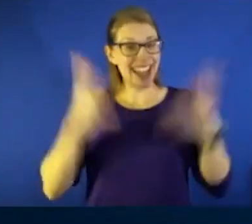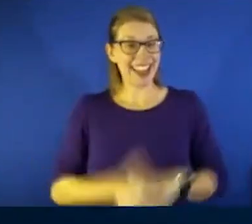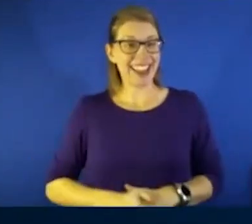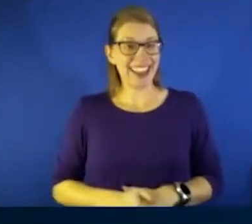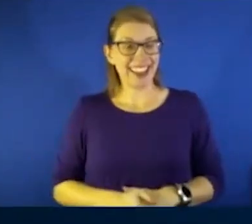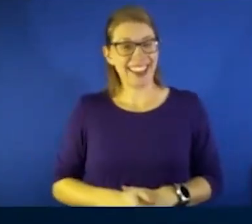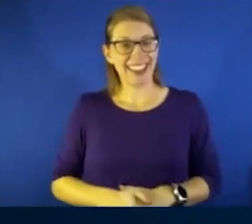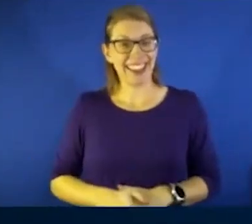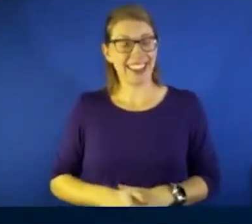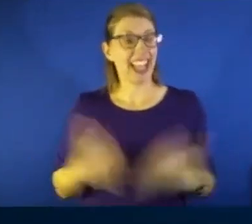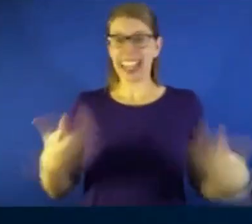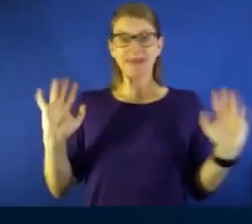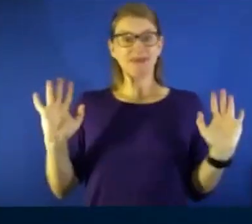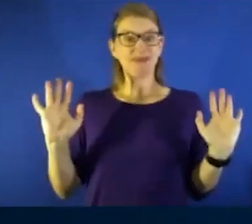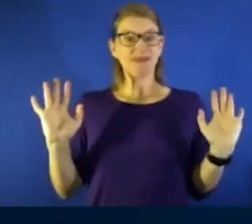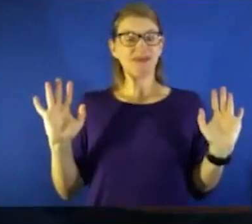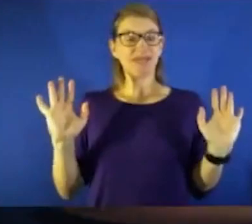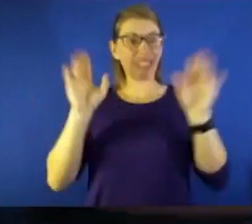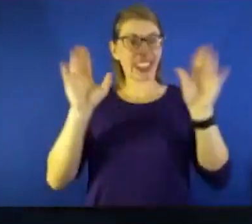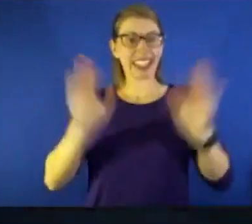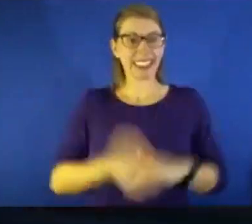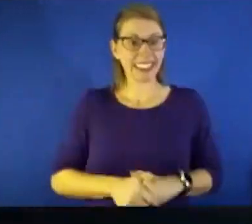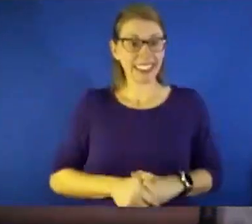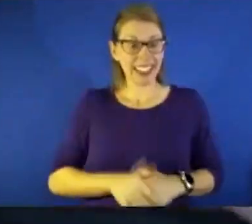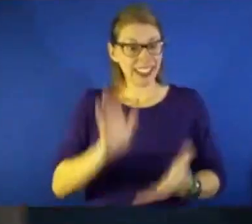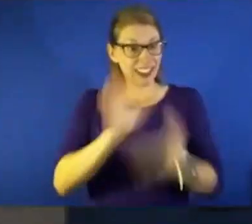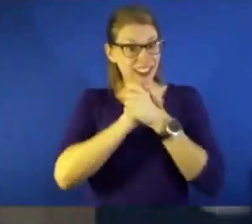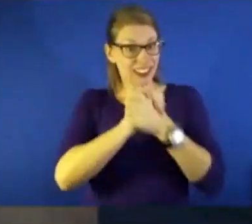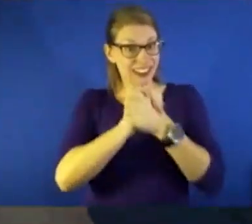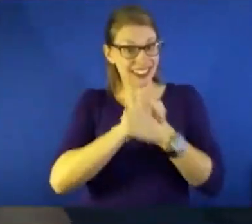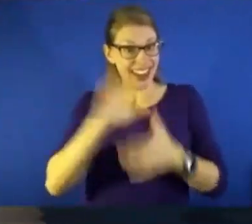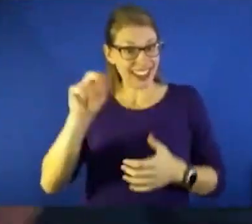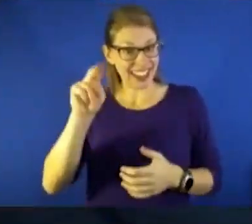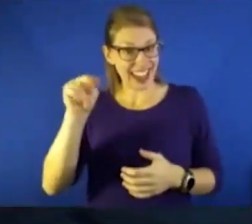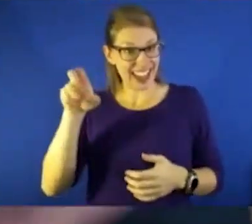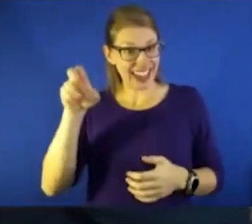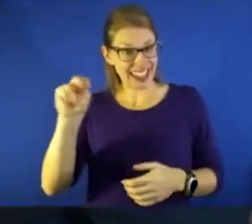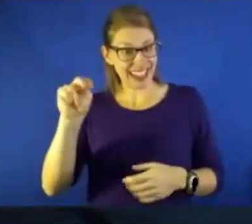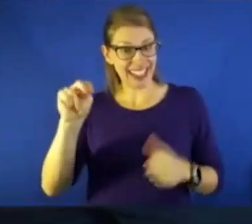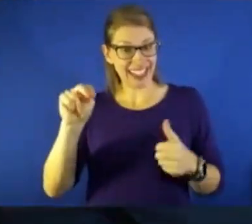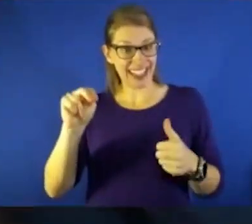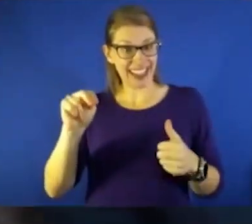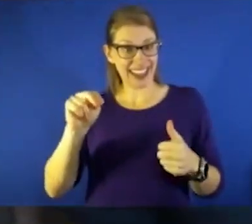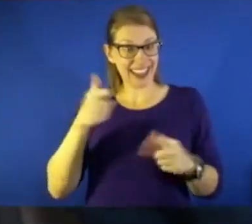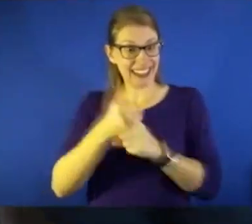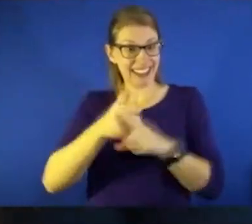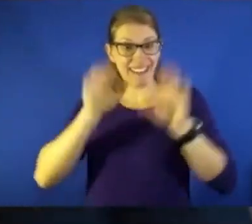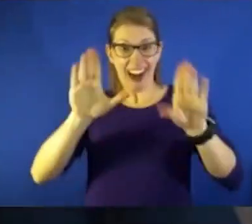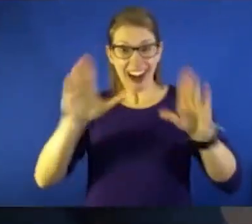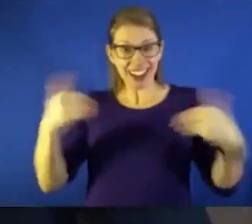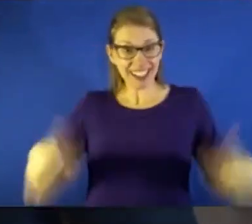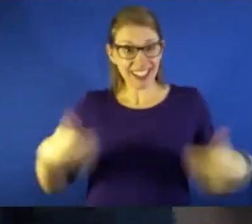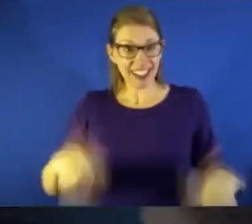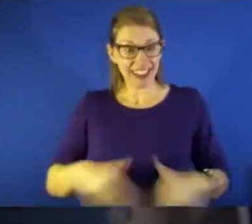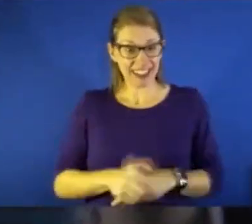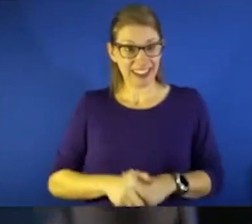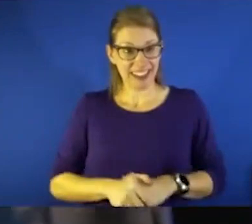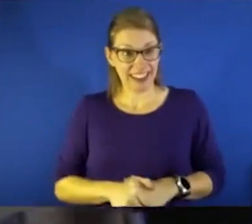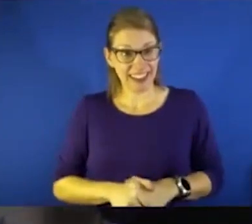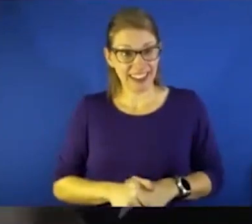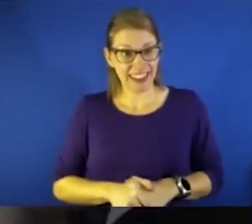it. Fantastic. Congrats, Cannon. Man, Cannon, Way to go, Cannon pal. was awesome. Hey, Ken, I got a question. Did you know there was going to be a needle?